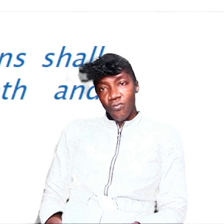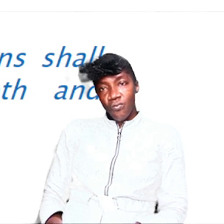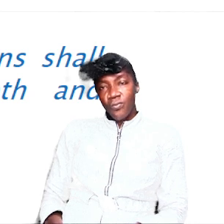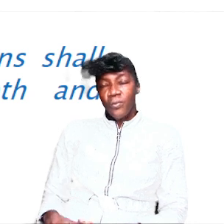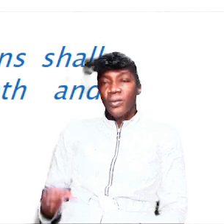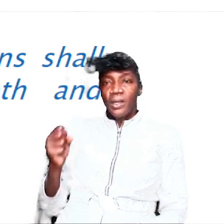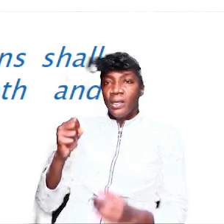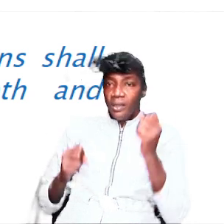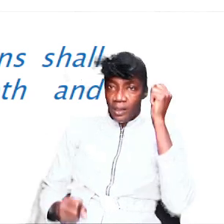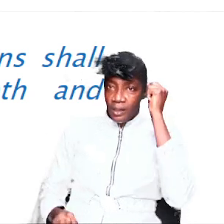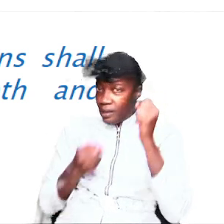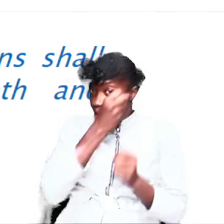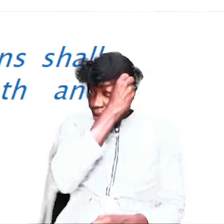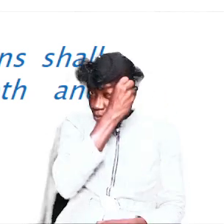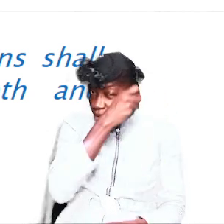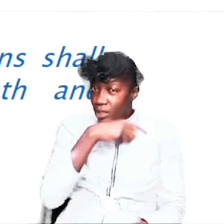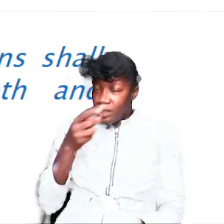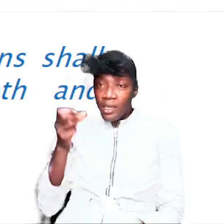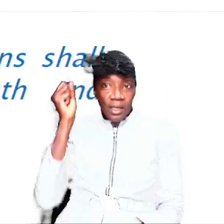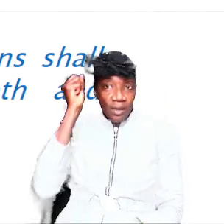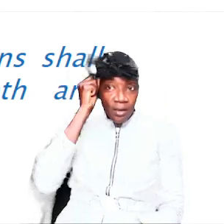Samuel also said unto Saul,